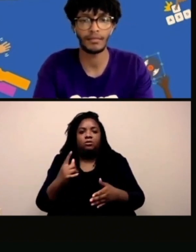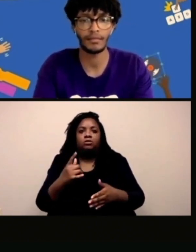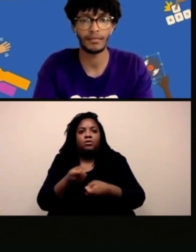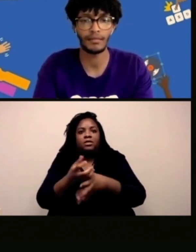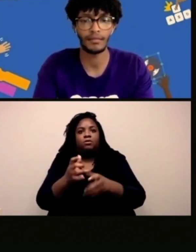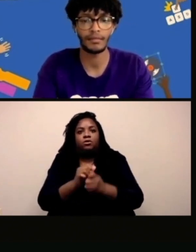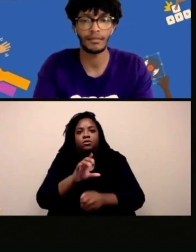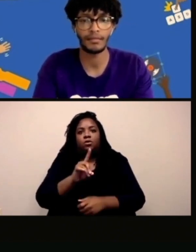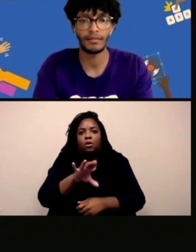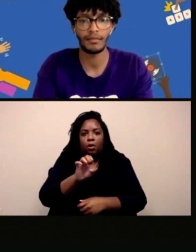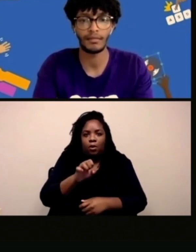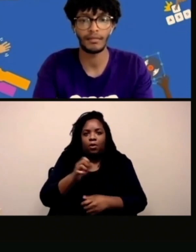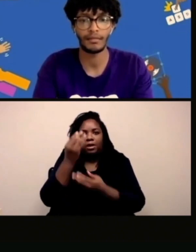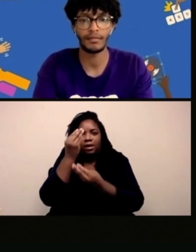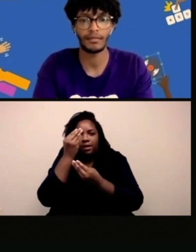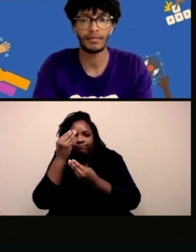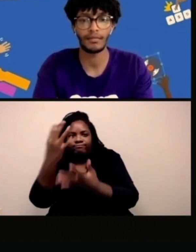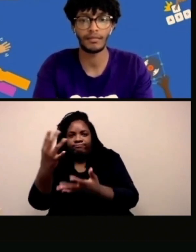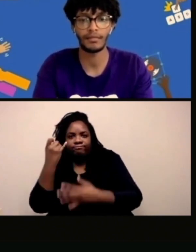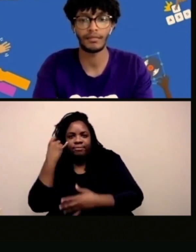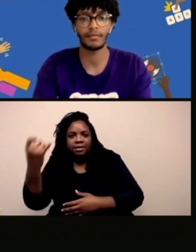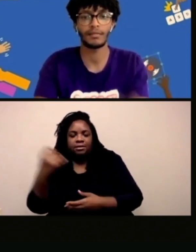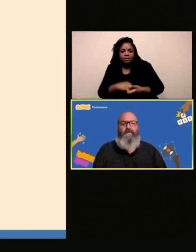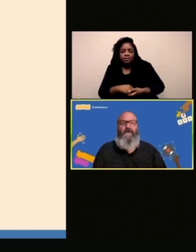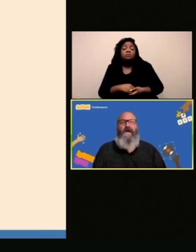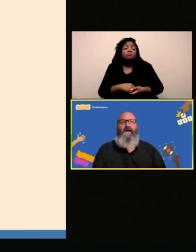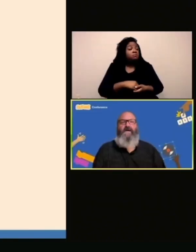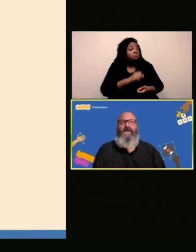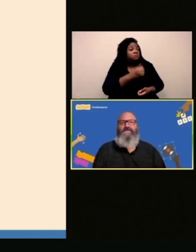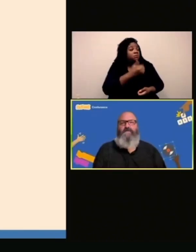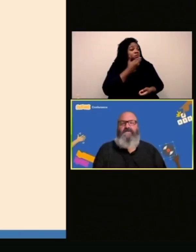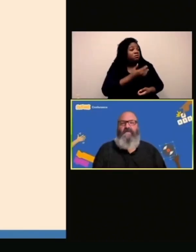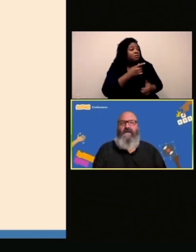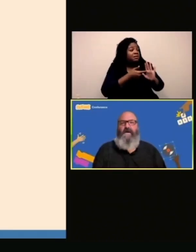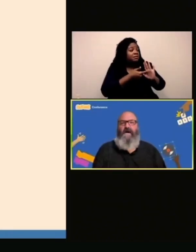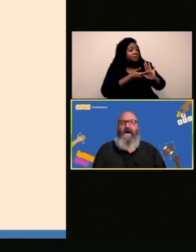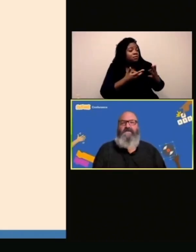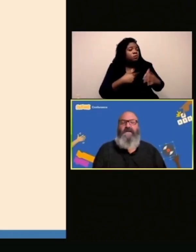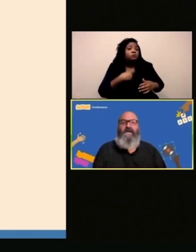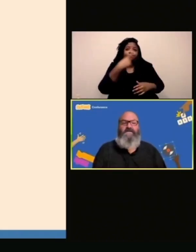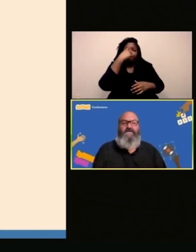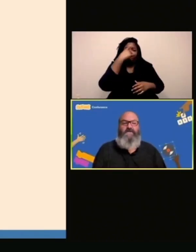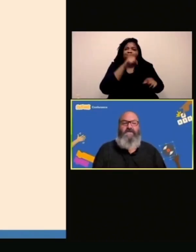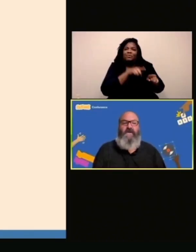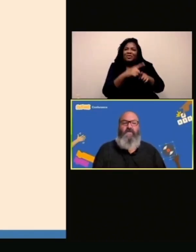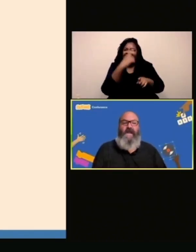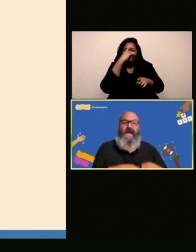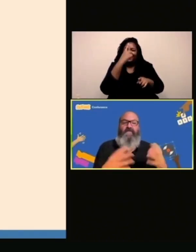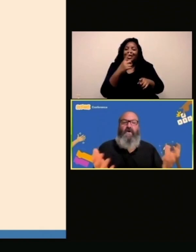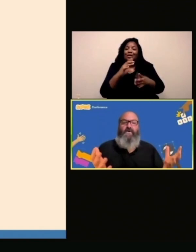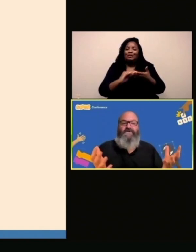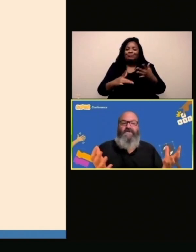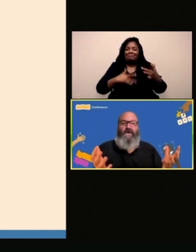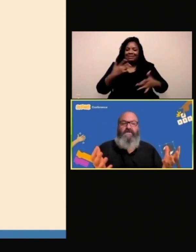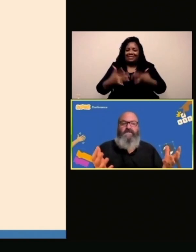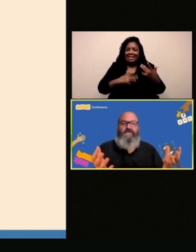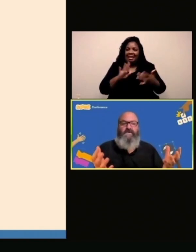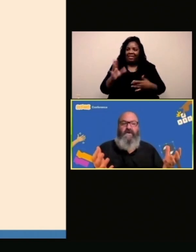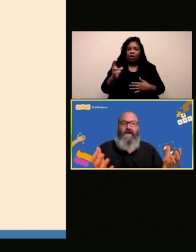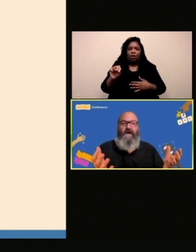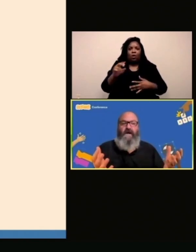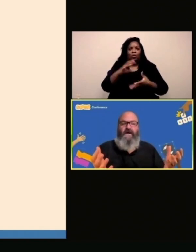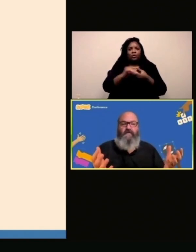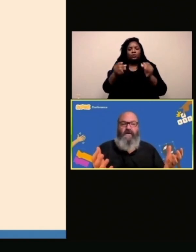ideas. Yeah, that's a great example. It also makes me think about how excited students get when they have their own story